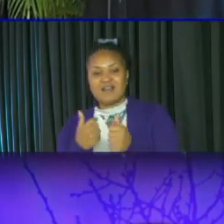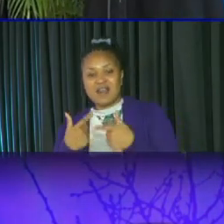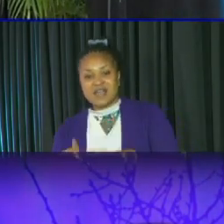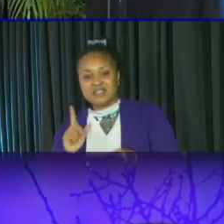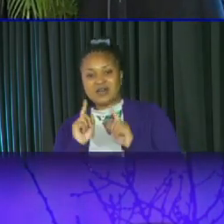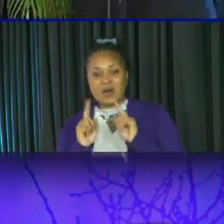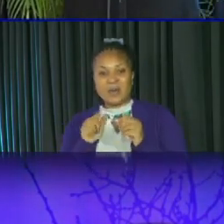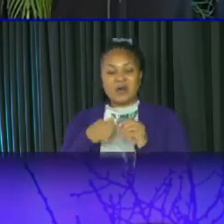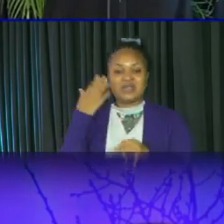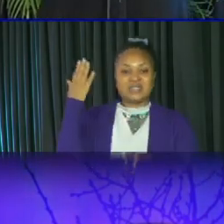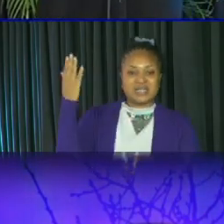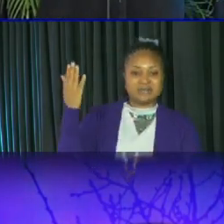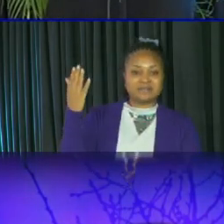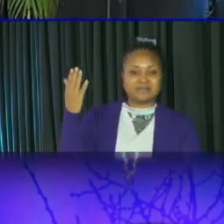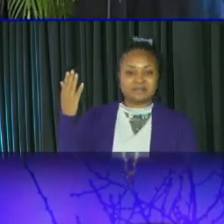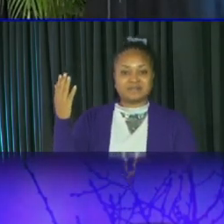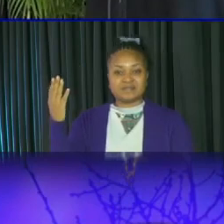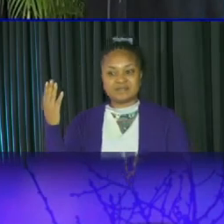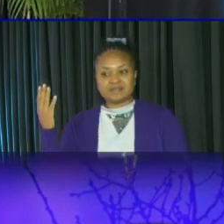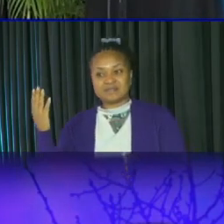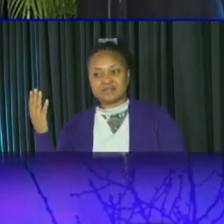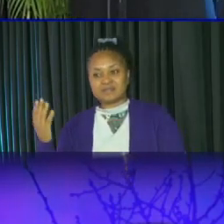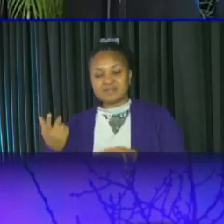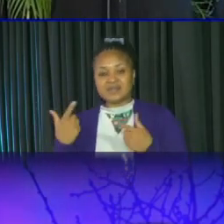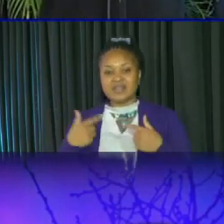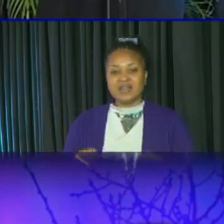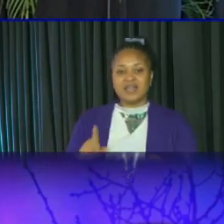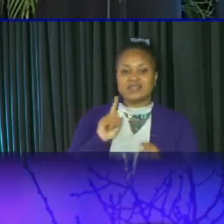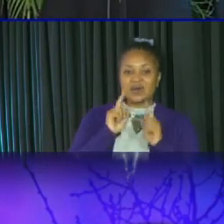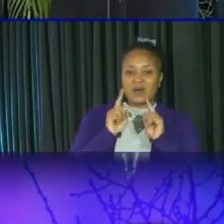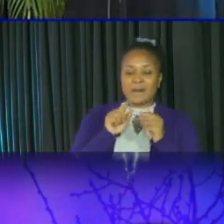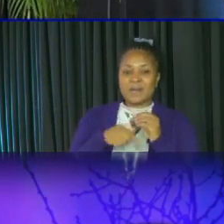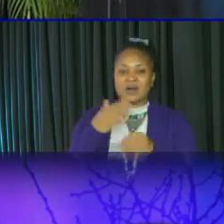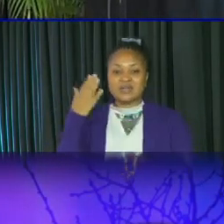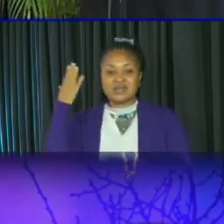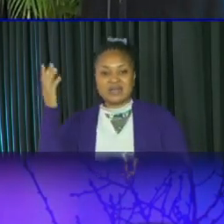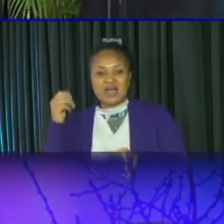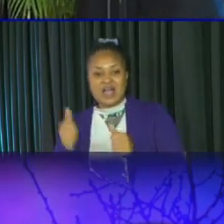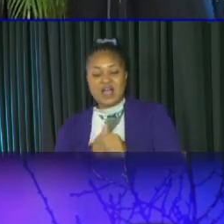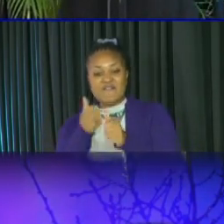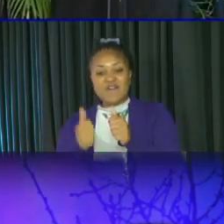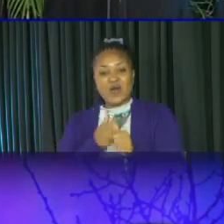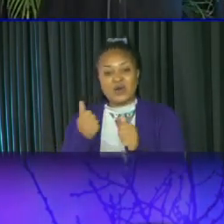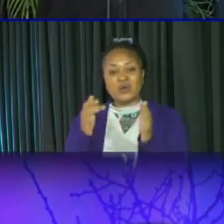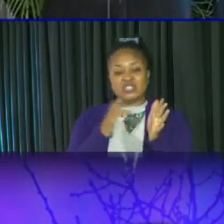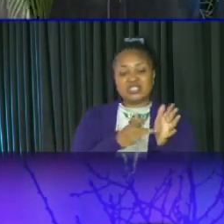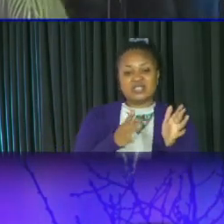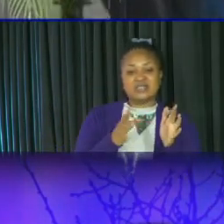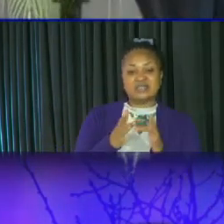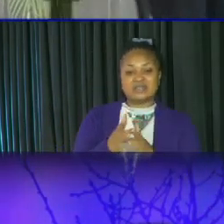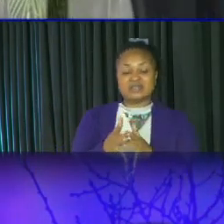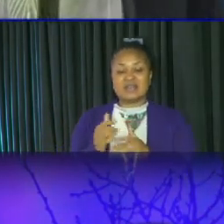Let's talk about Him. Let's talk about Him.